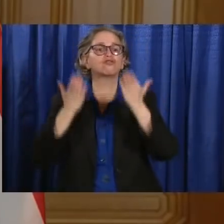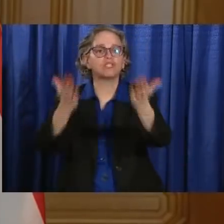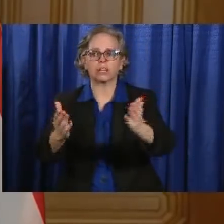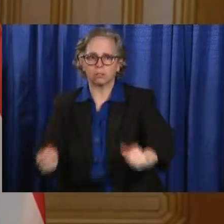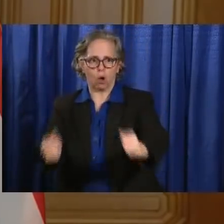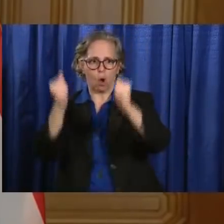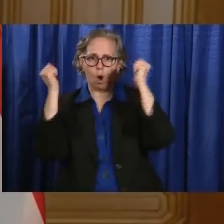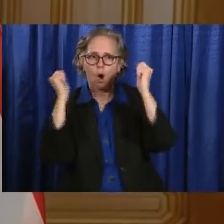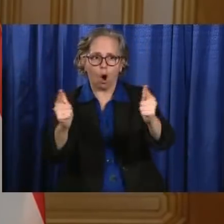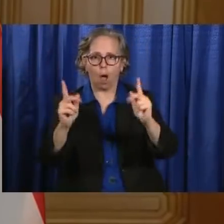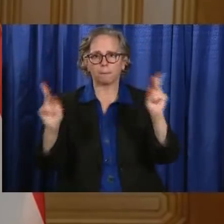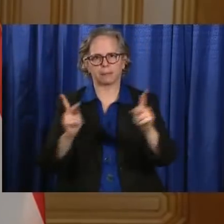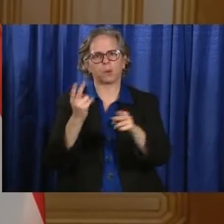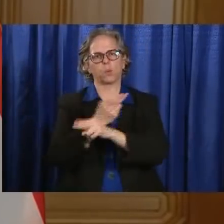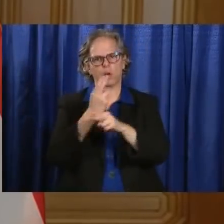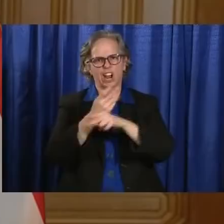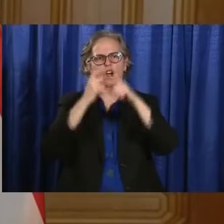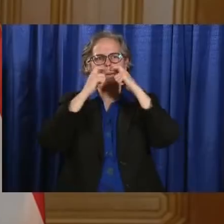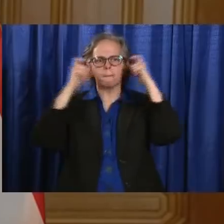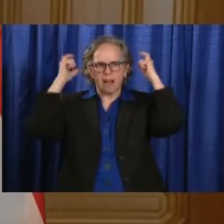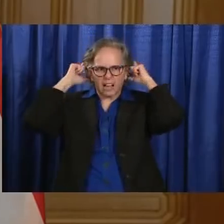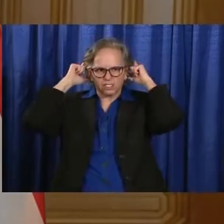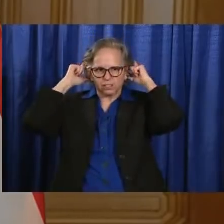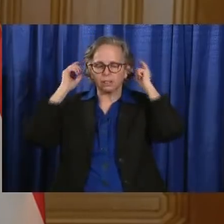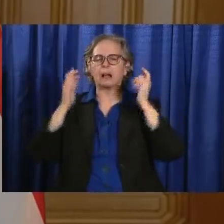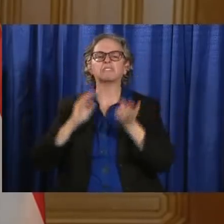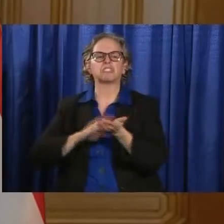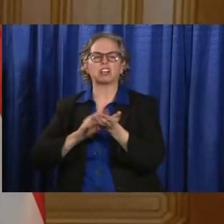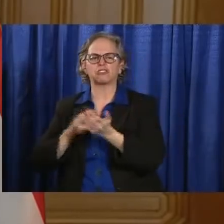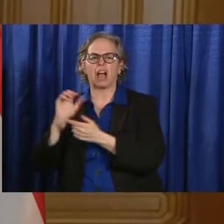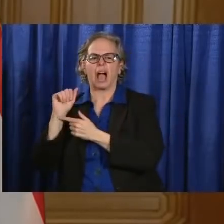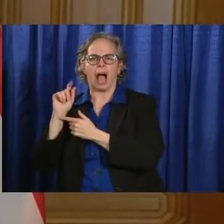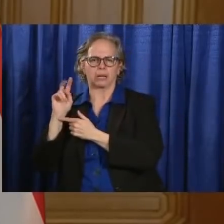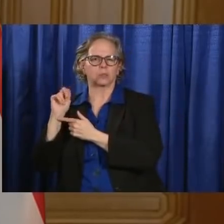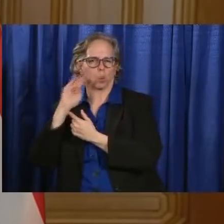Dr. Acton will talk about this in a moment.